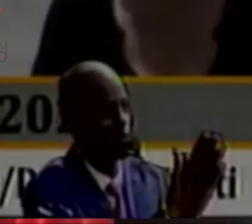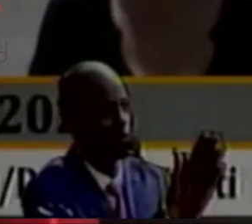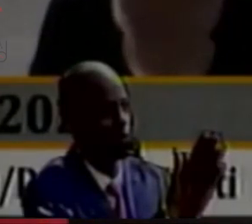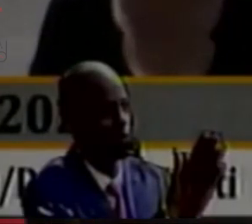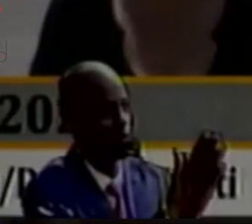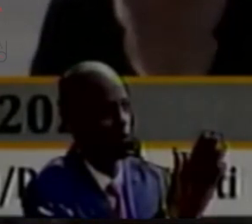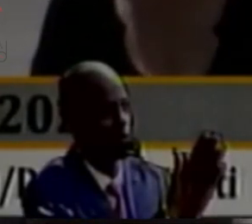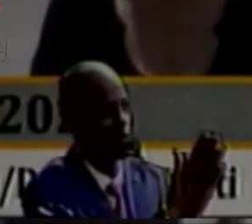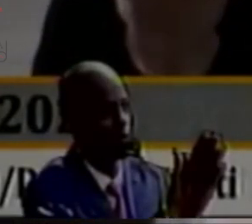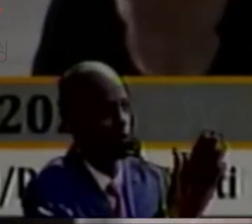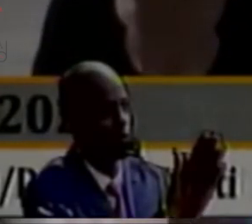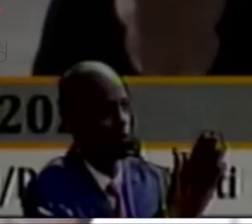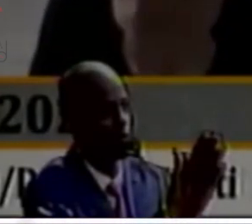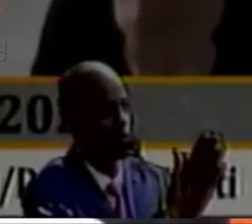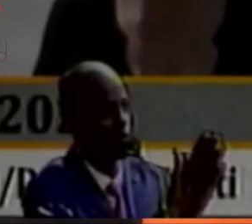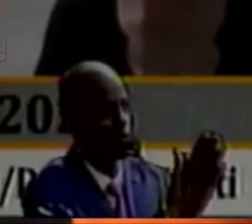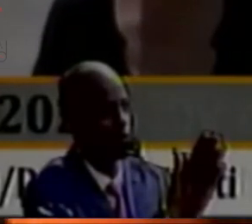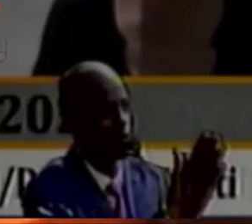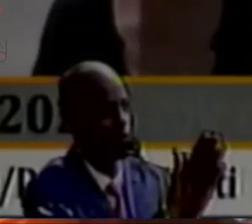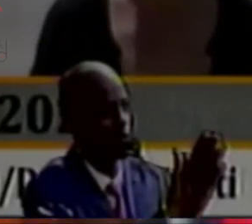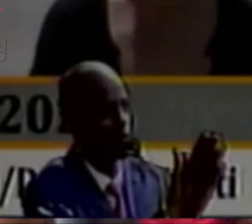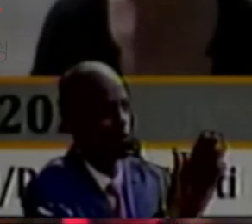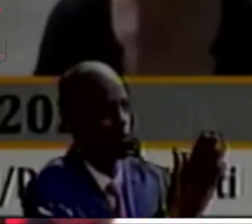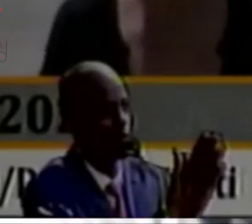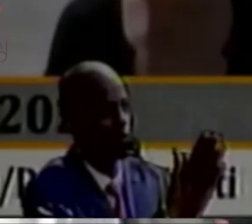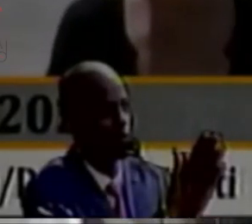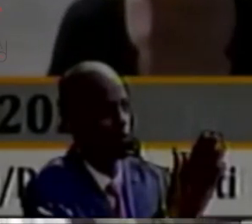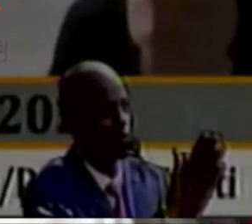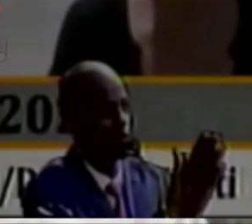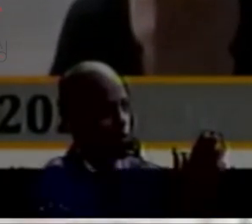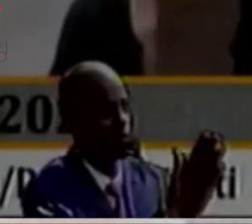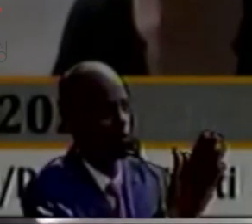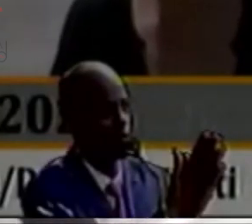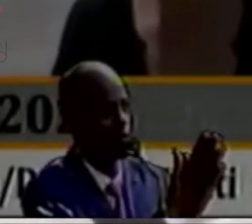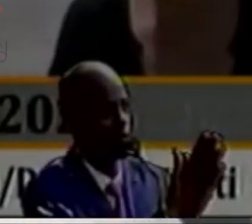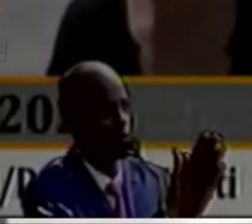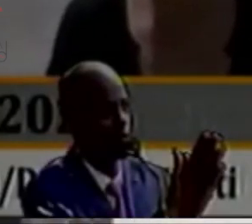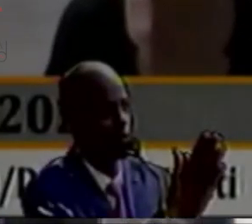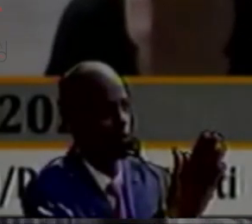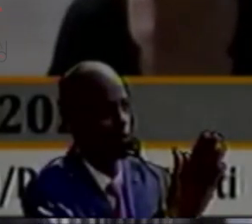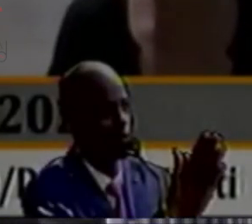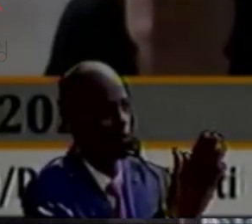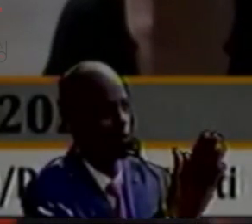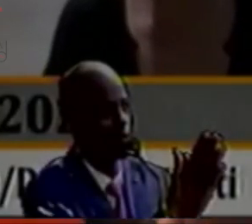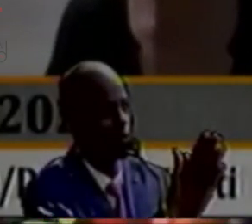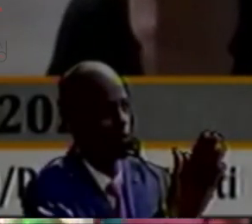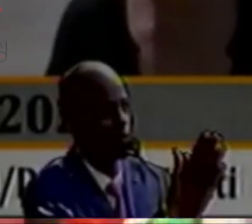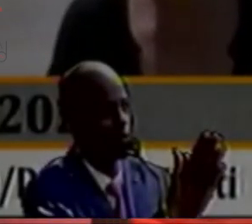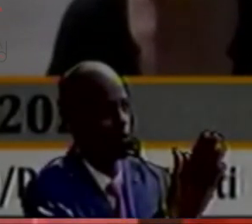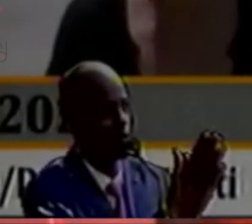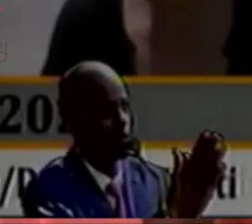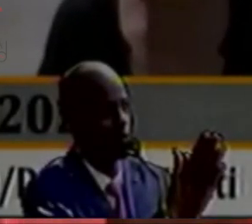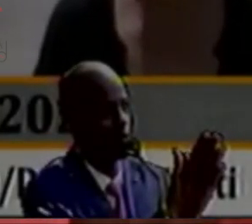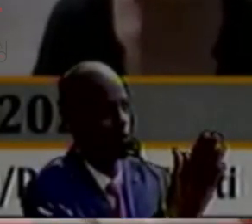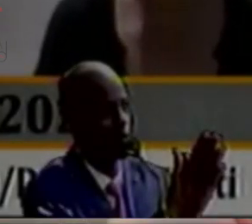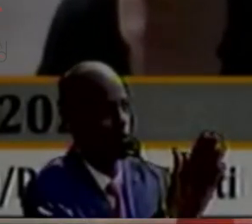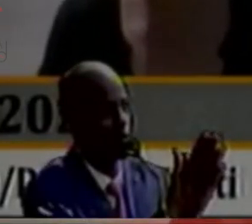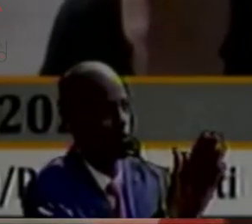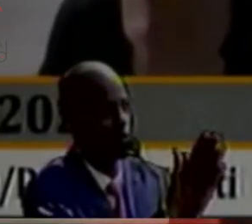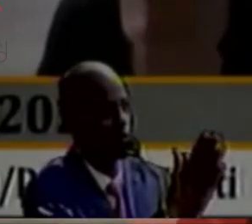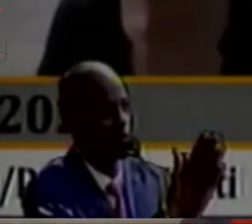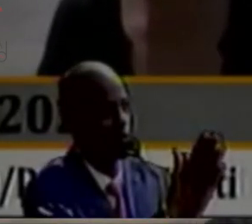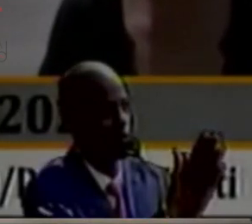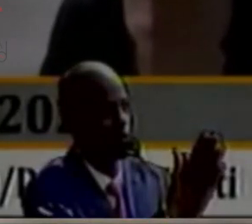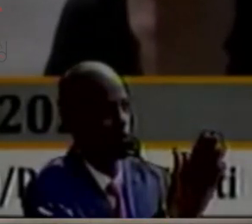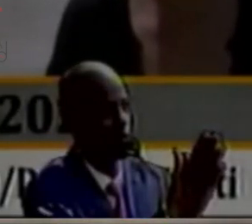hygiene kits, jerry cans for safe drinking water. So our effort will be continuing to work with the non-government organizations,